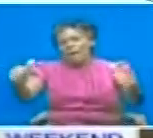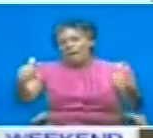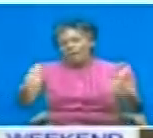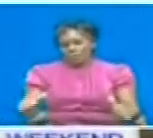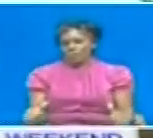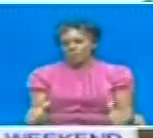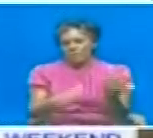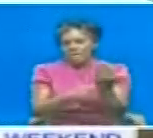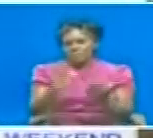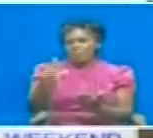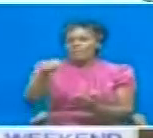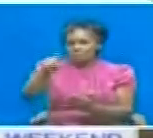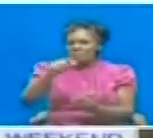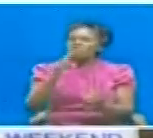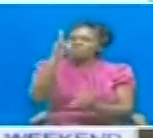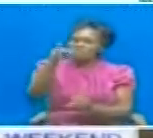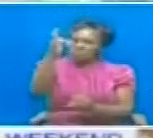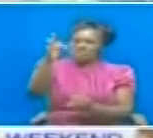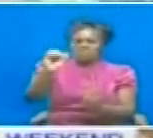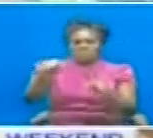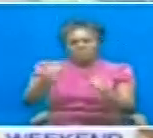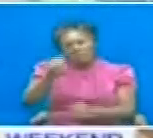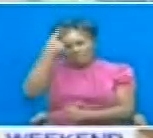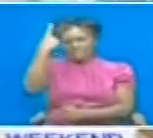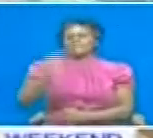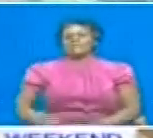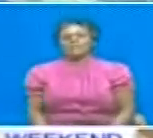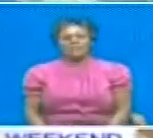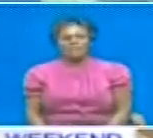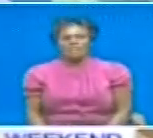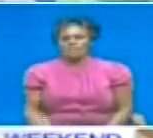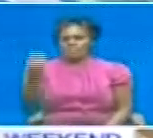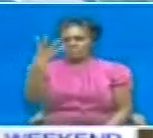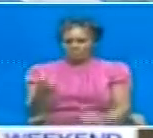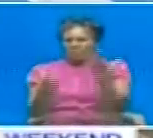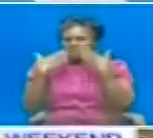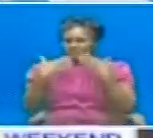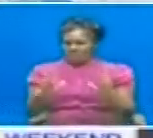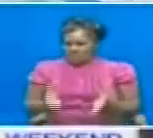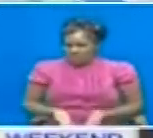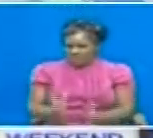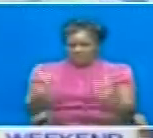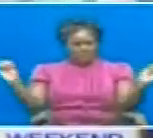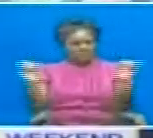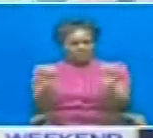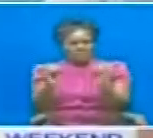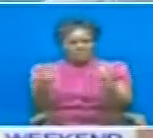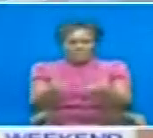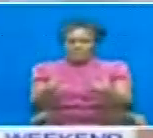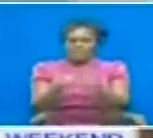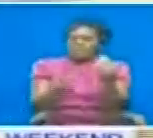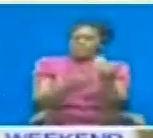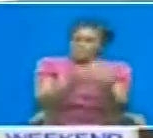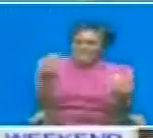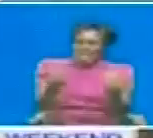their names. Maybe they will when they grow up. The miracle doesn't end at birth. Postnatal care for the